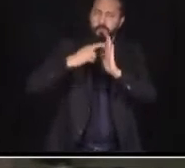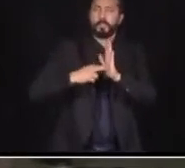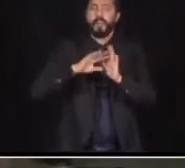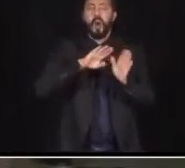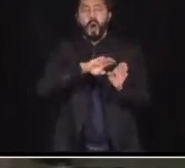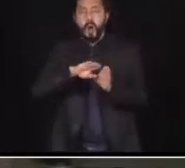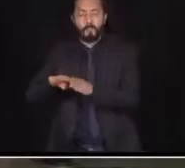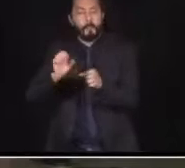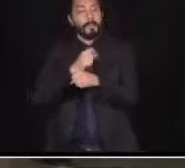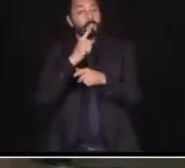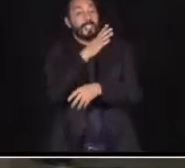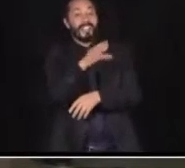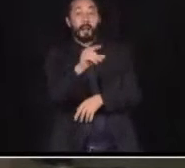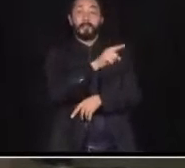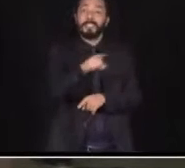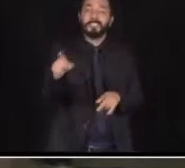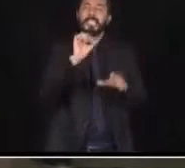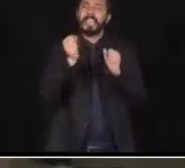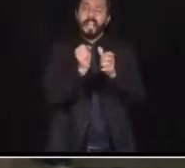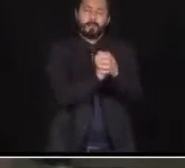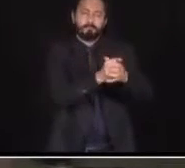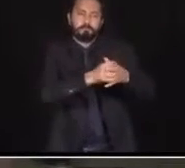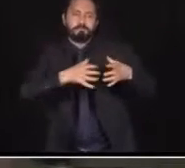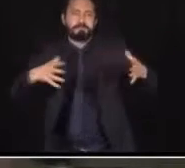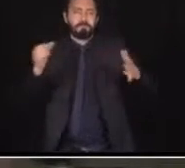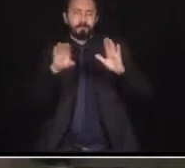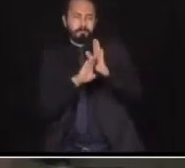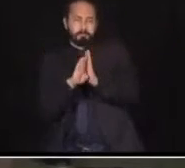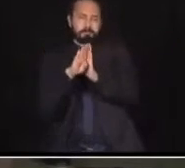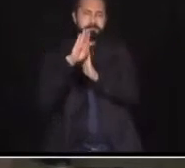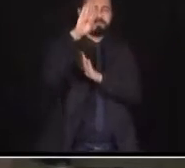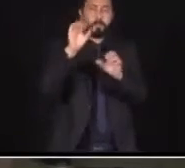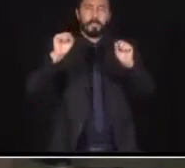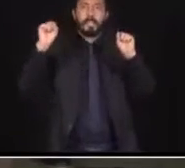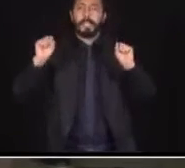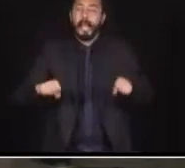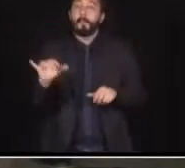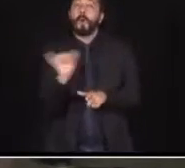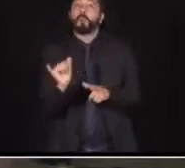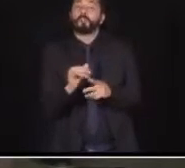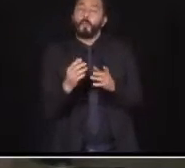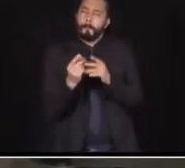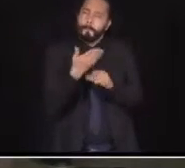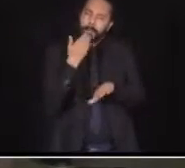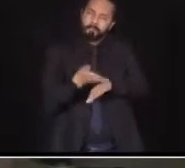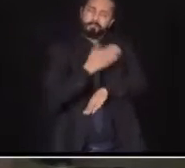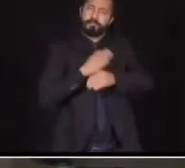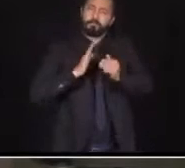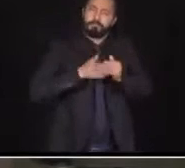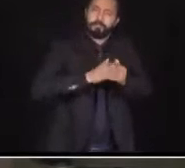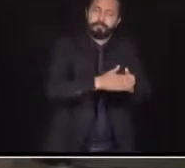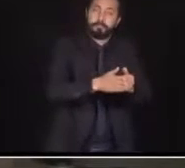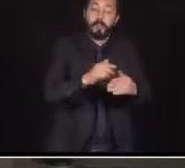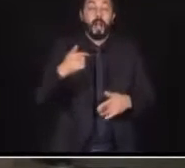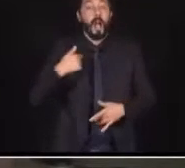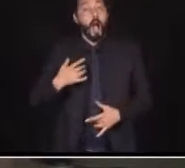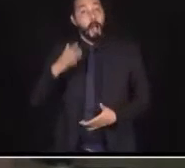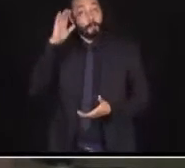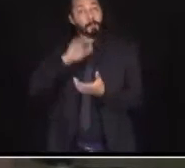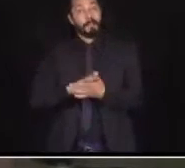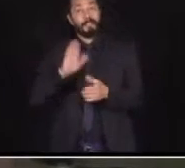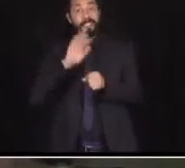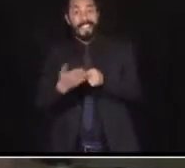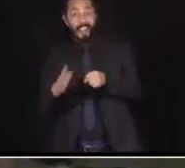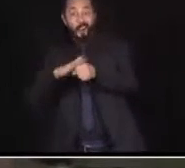companies to thrive and prosper and grow and drive efficiencies. It doesn't mean I don't believe in laying people off. What I believe in